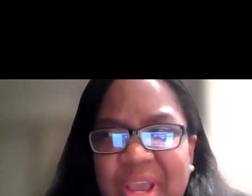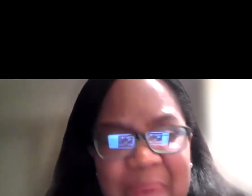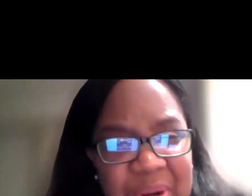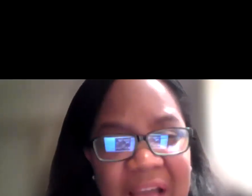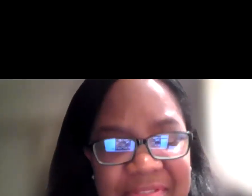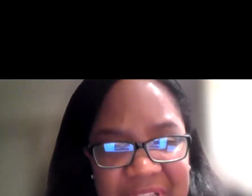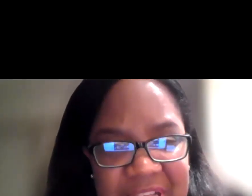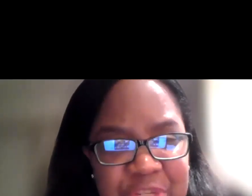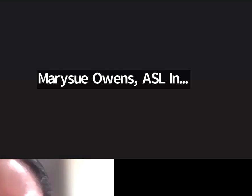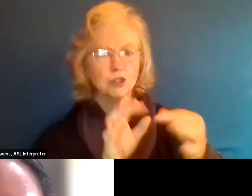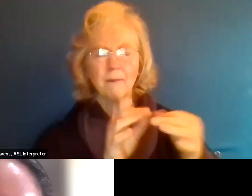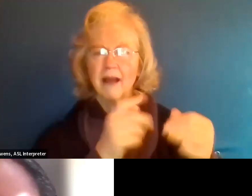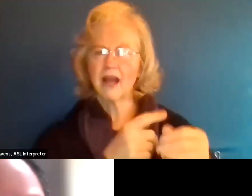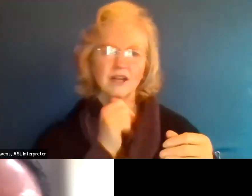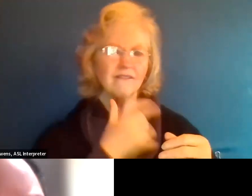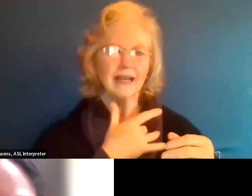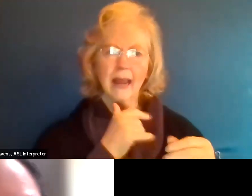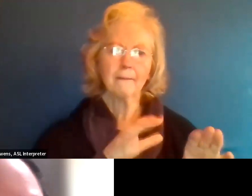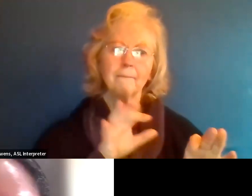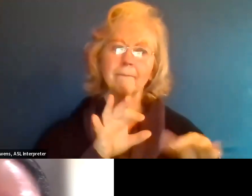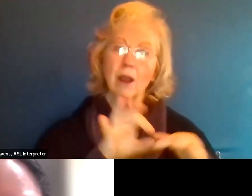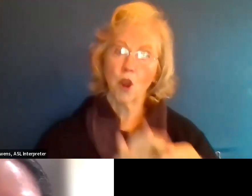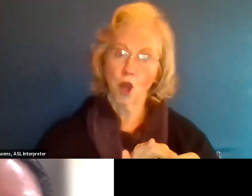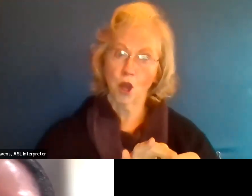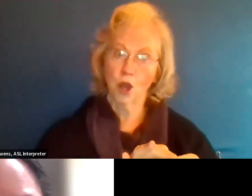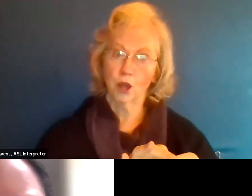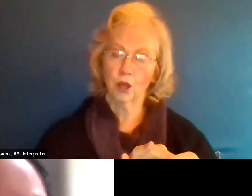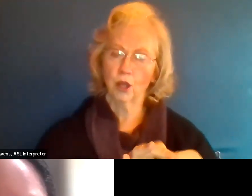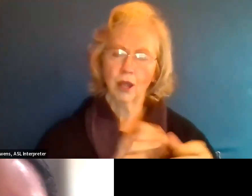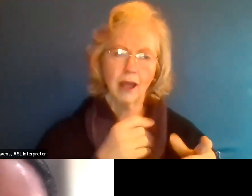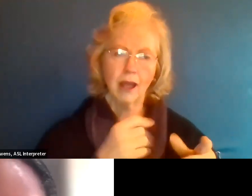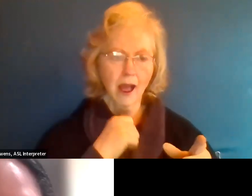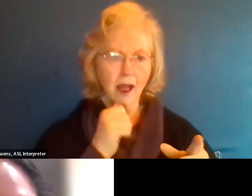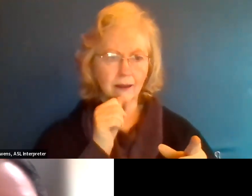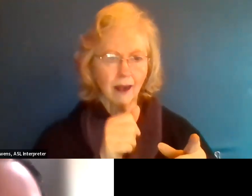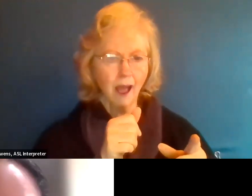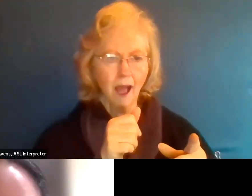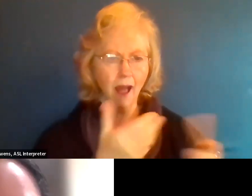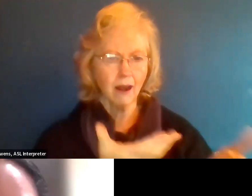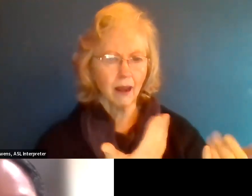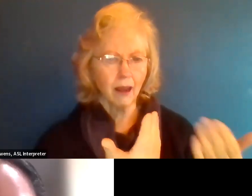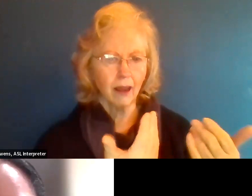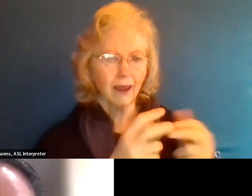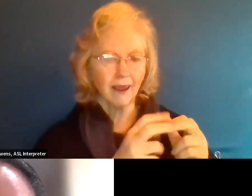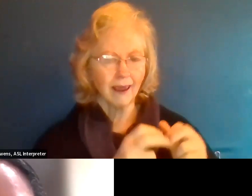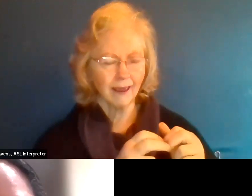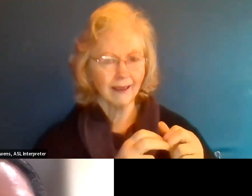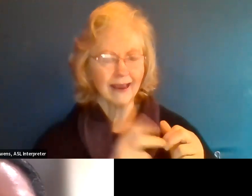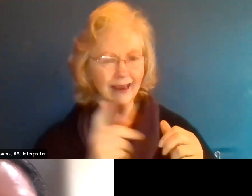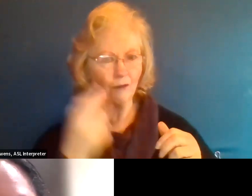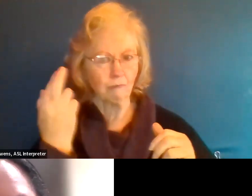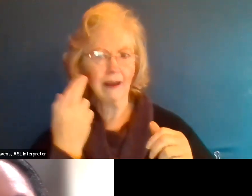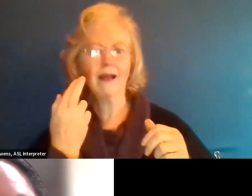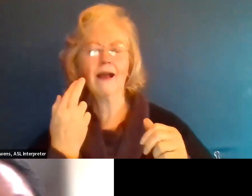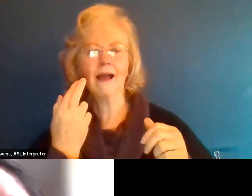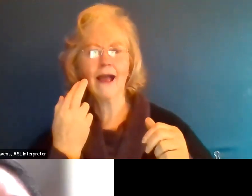actually talking about not feeling like she belonged, and I didn't even really probe that. You know, he was sort of reflecting back on that session.